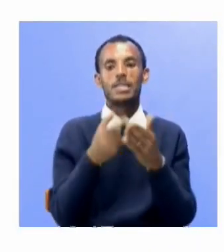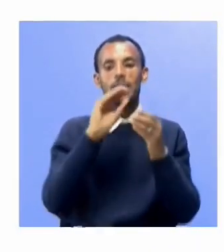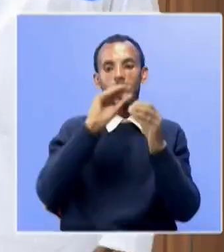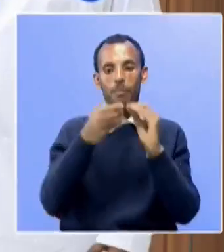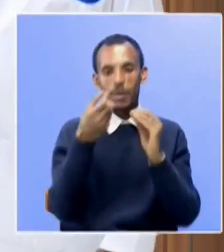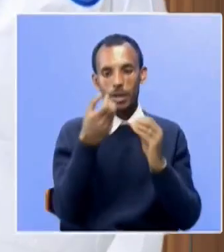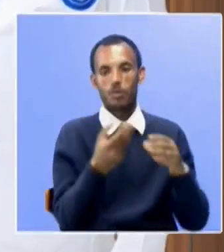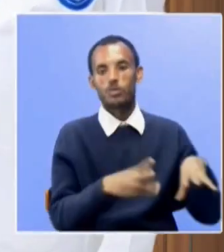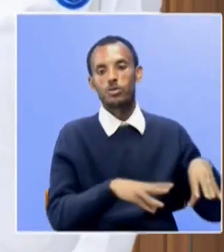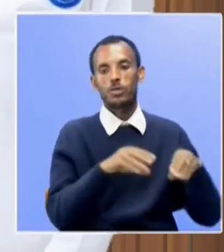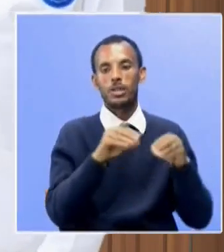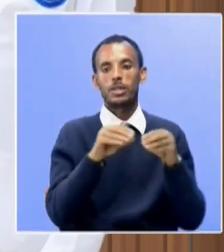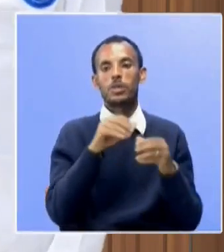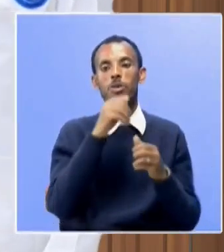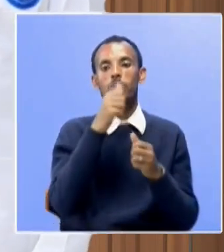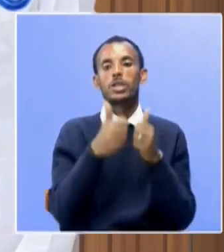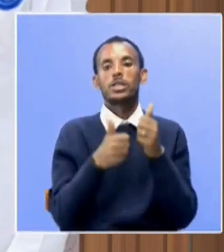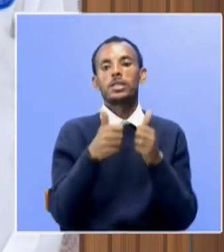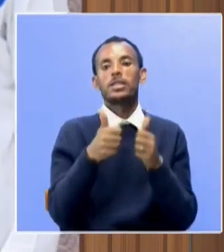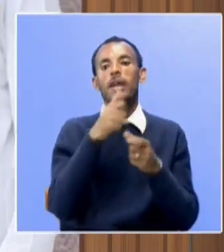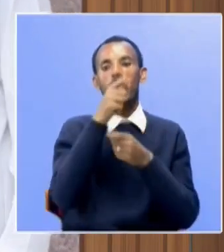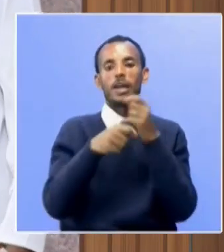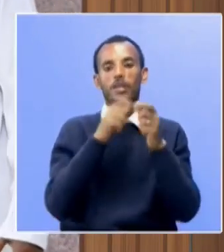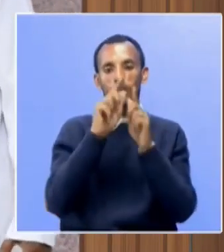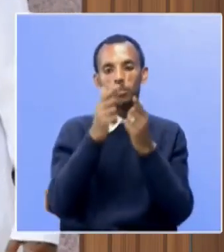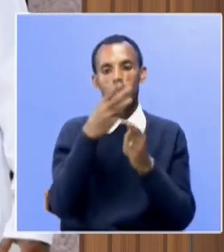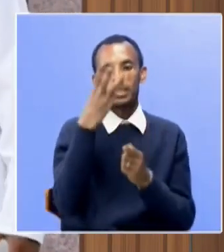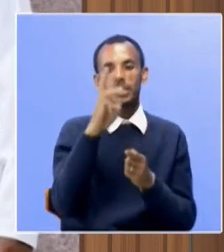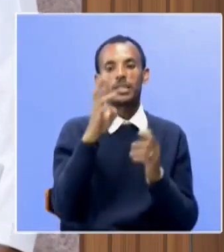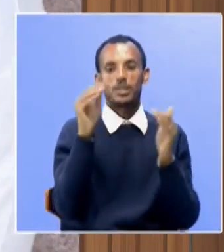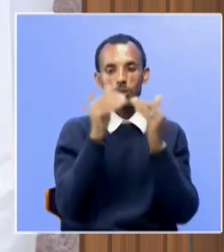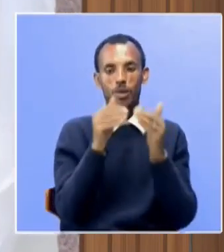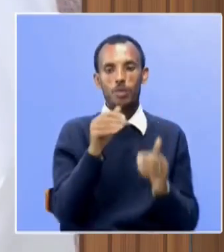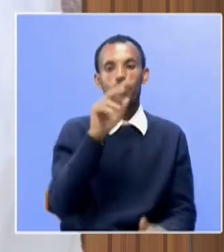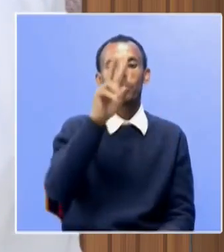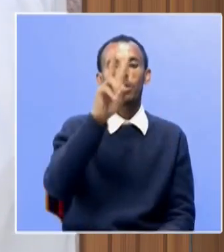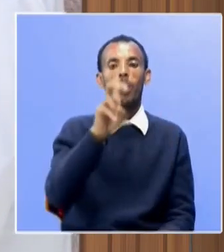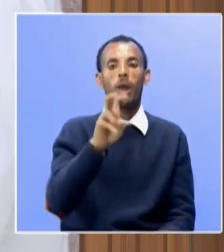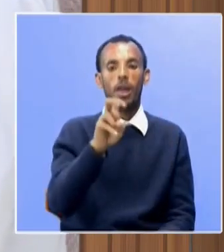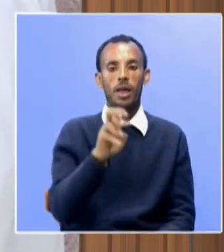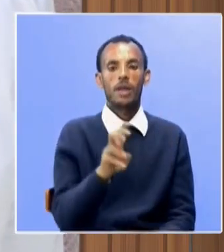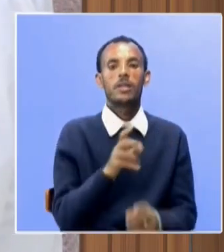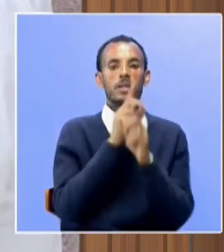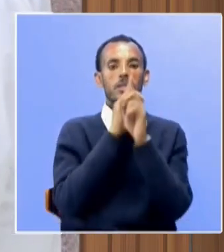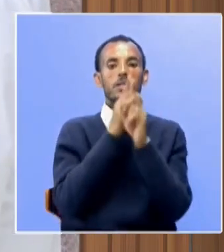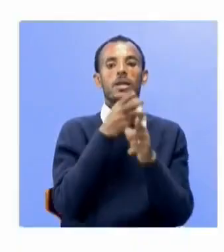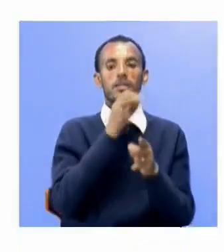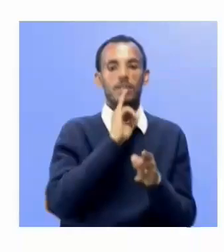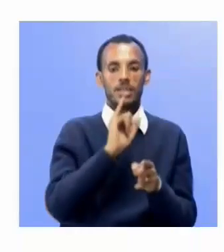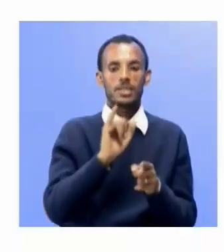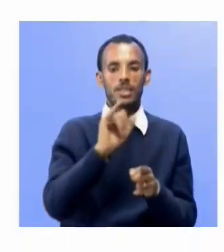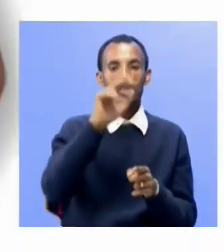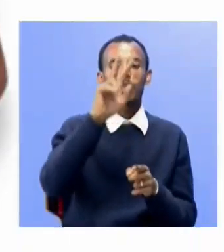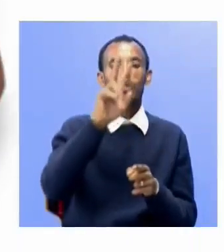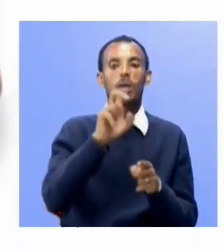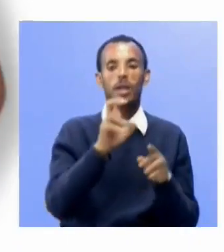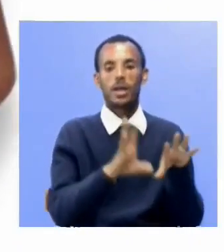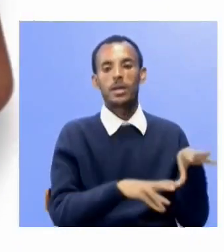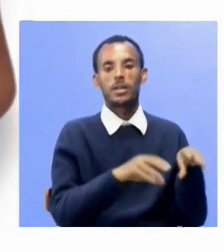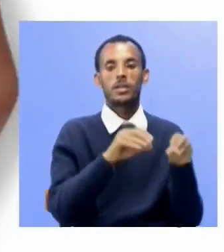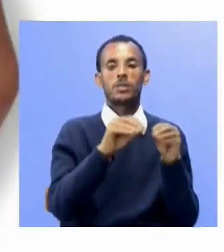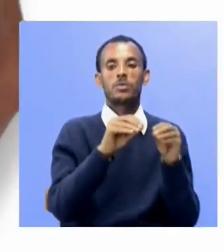of students whose age group 16 is, it is 20. The answer will be, it is 20 students.